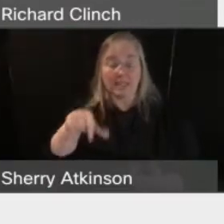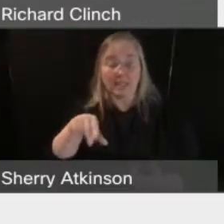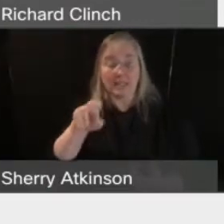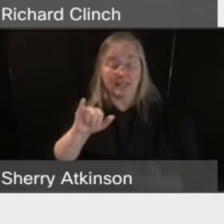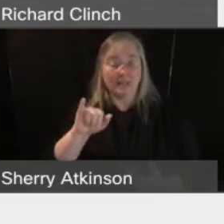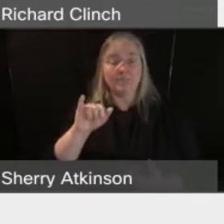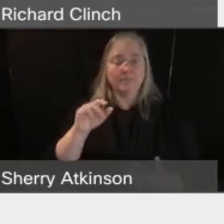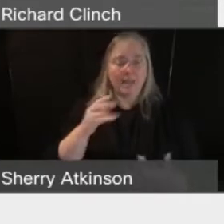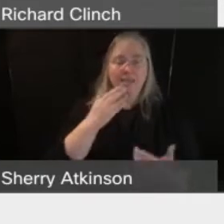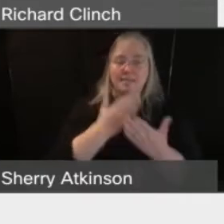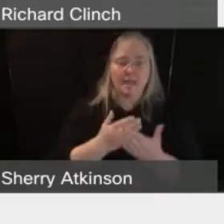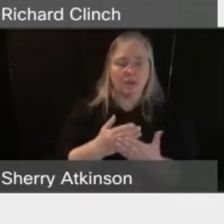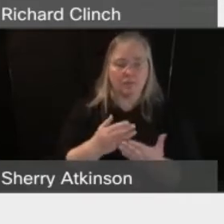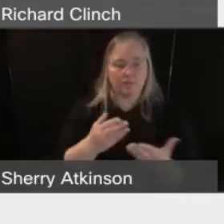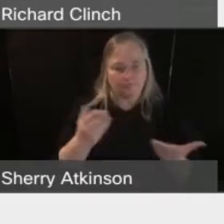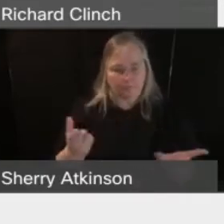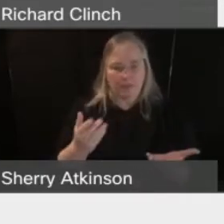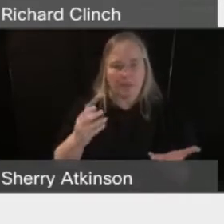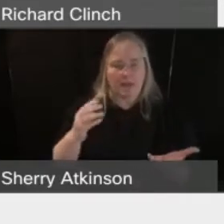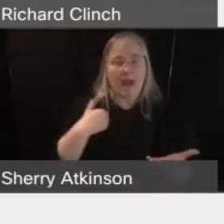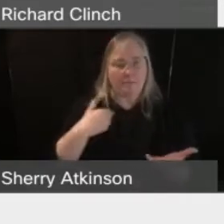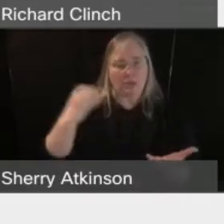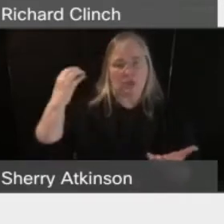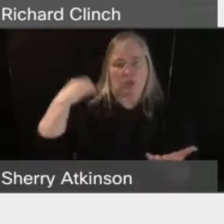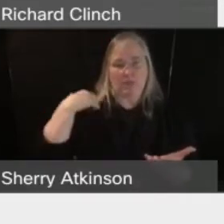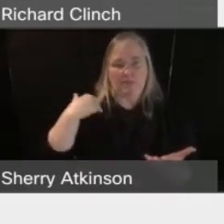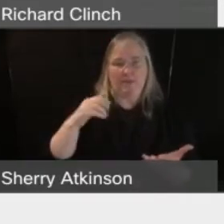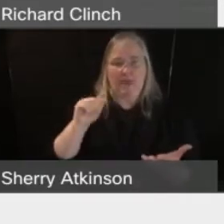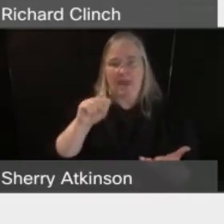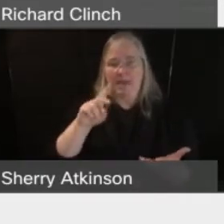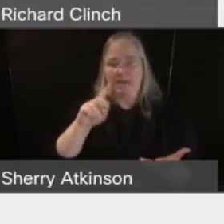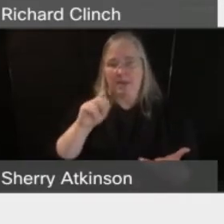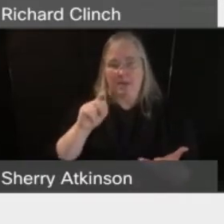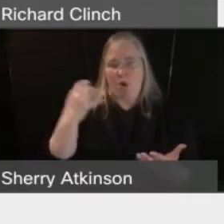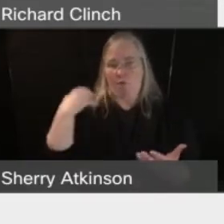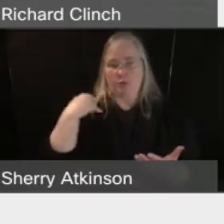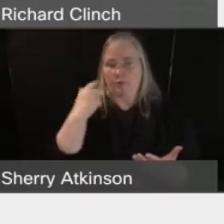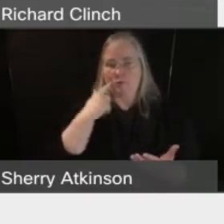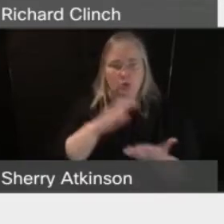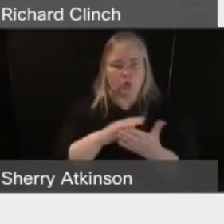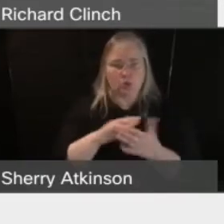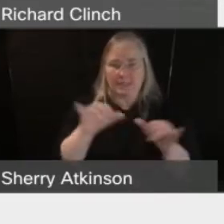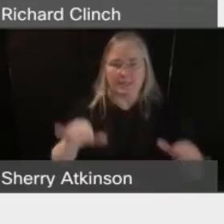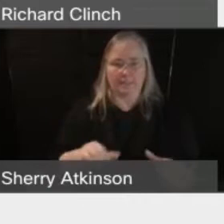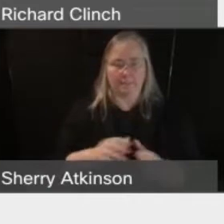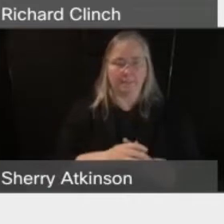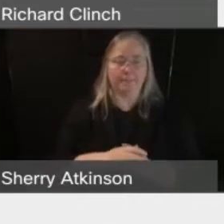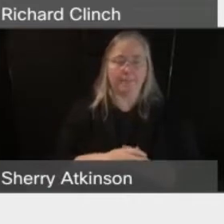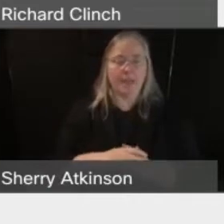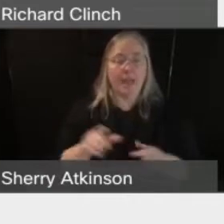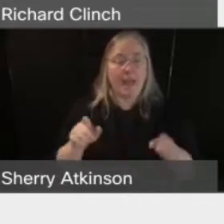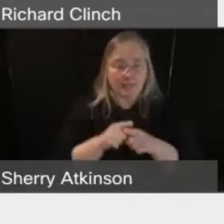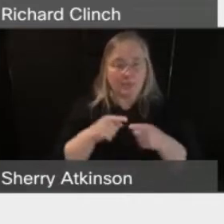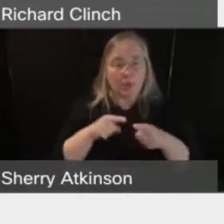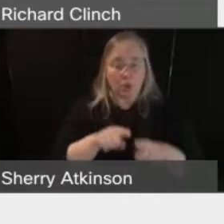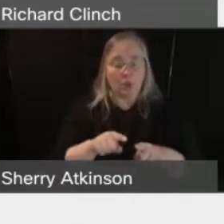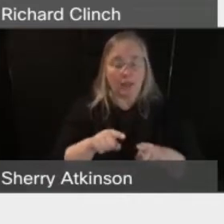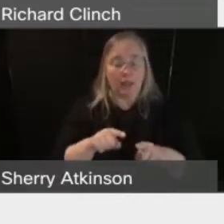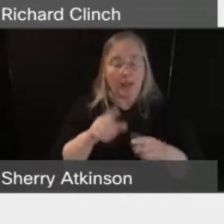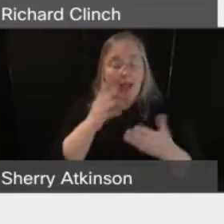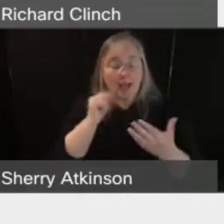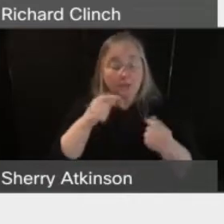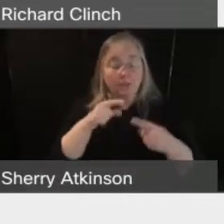everybody. Jhanzabsadiki, Chief Administrative Officer for the school system. As we looked at building the budget out, we looked